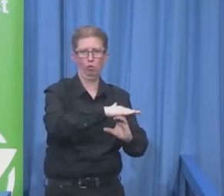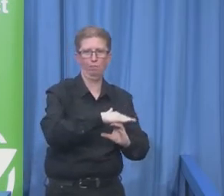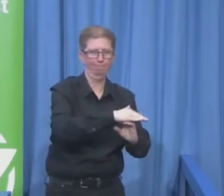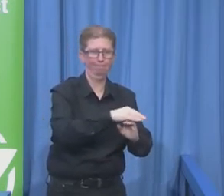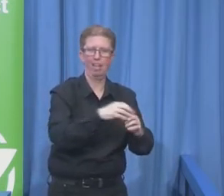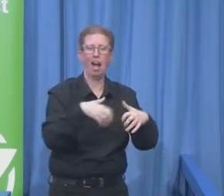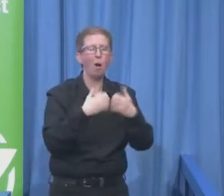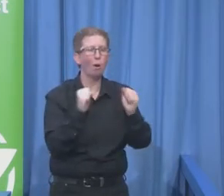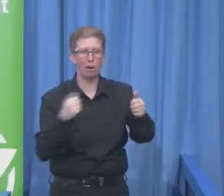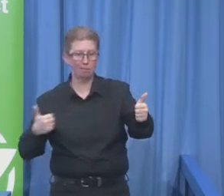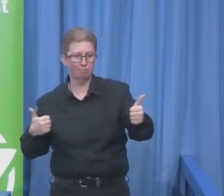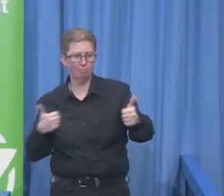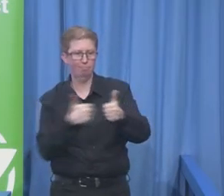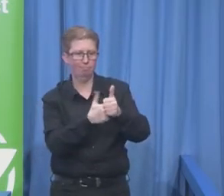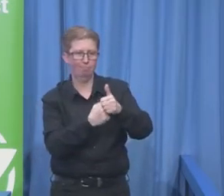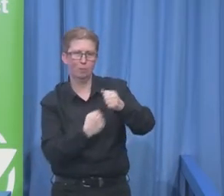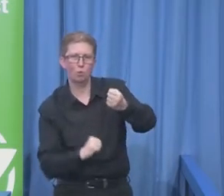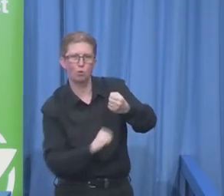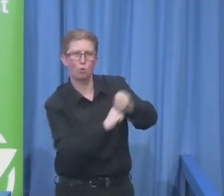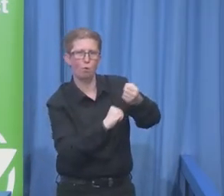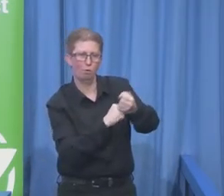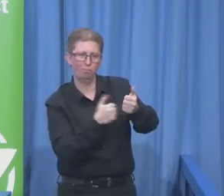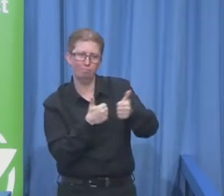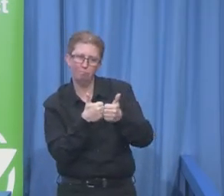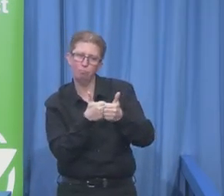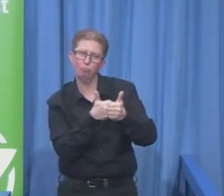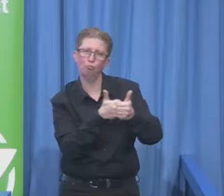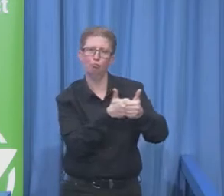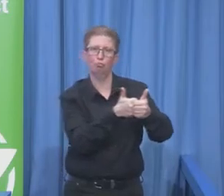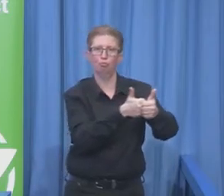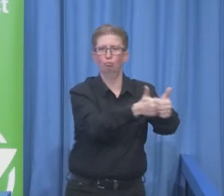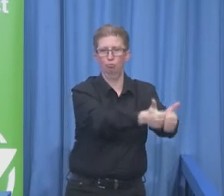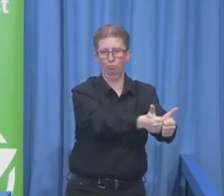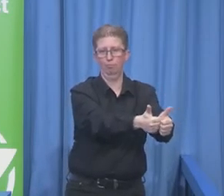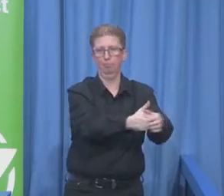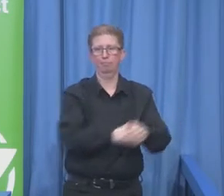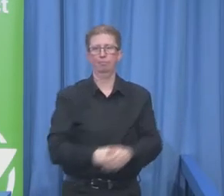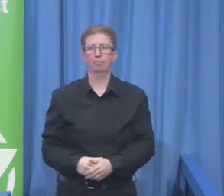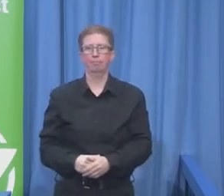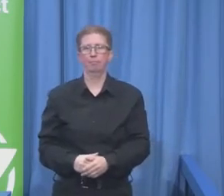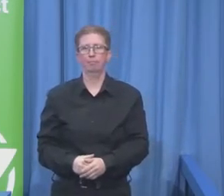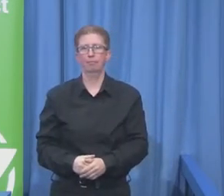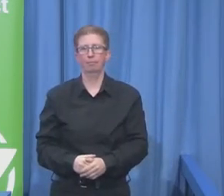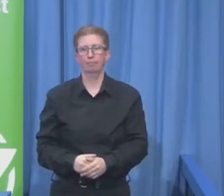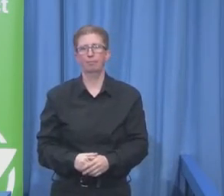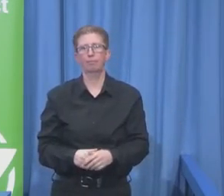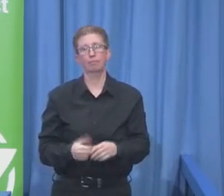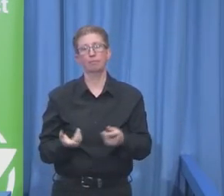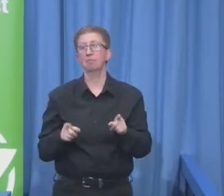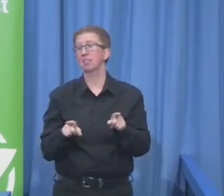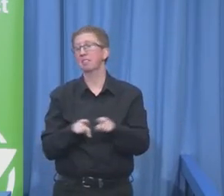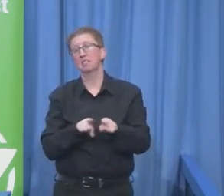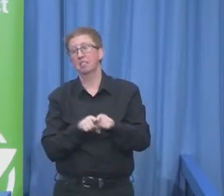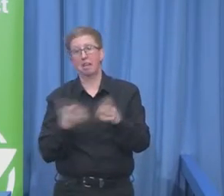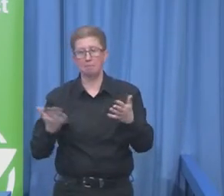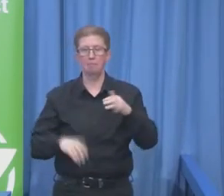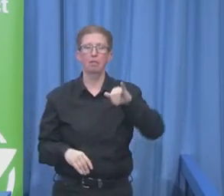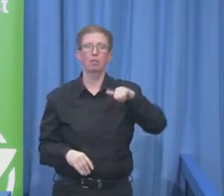the employment. So one of the important things that we've learned in our journey is that we